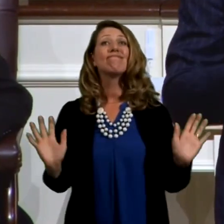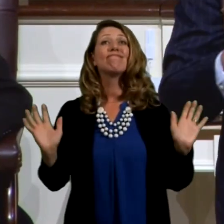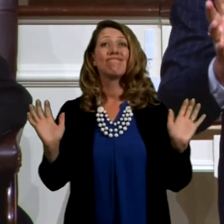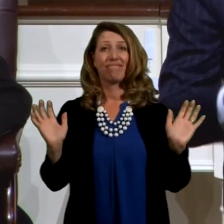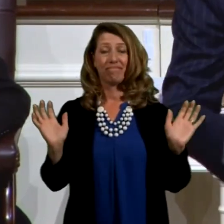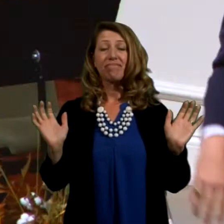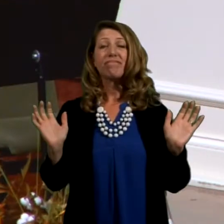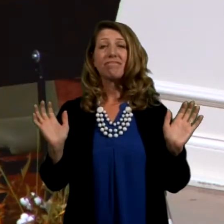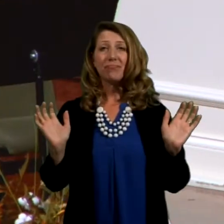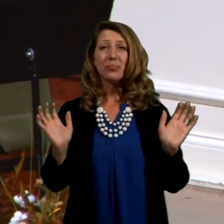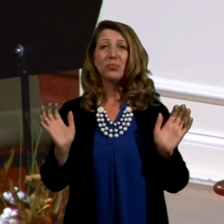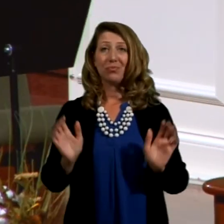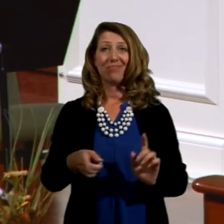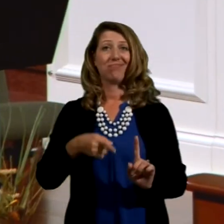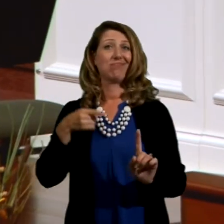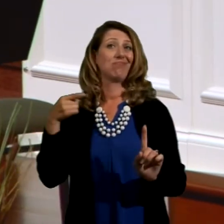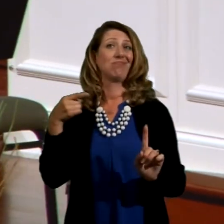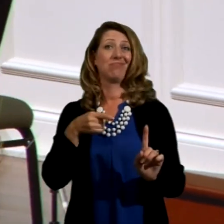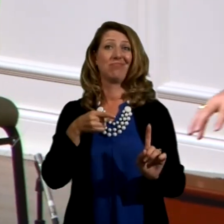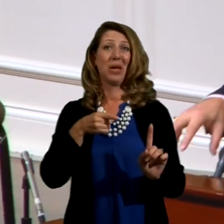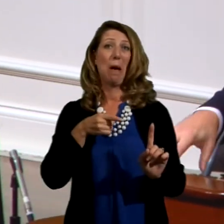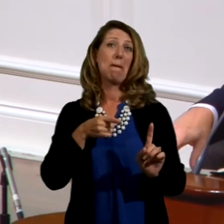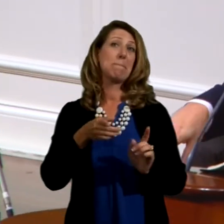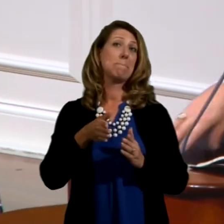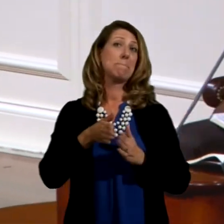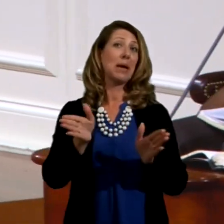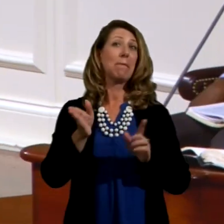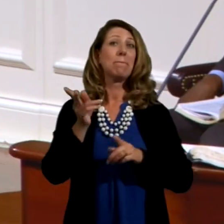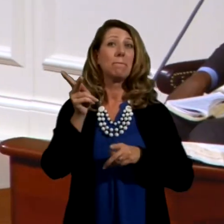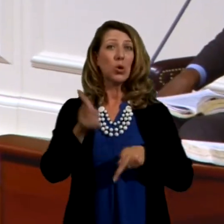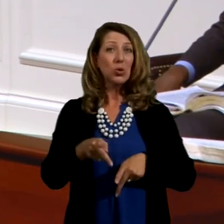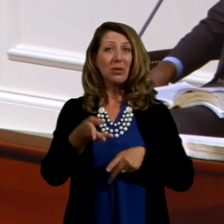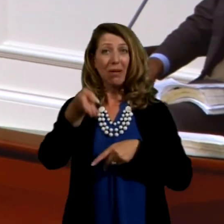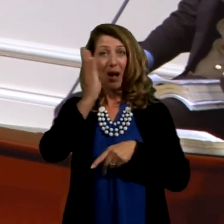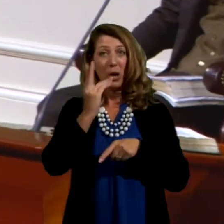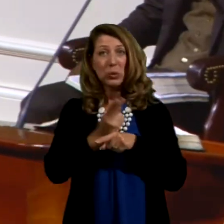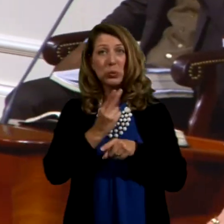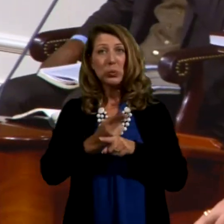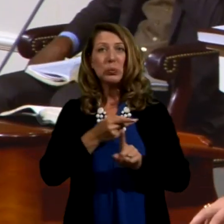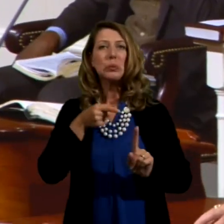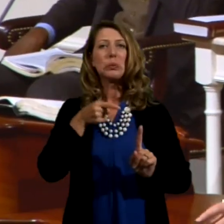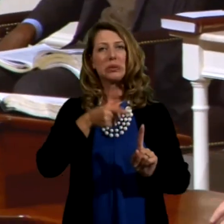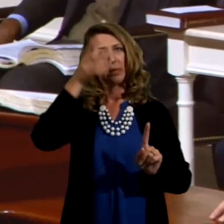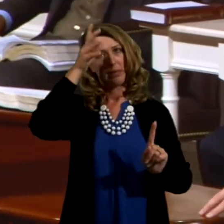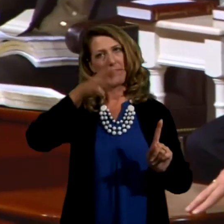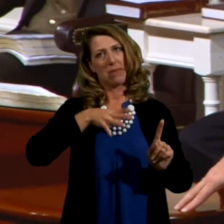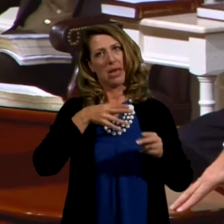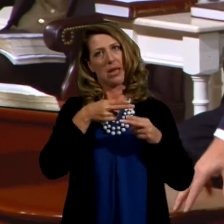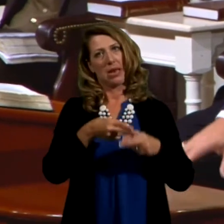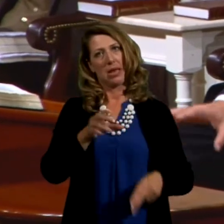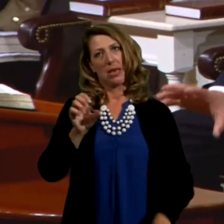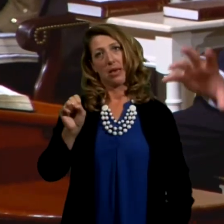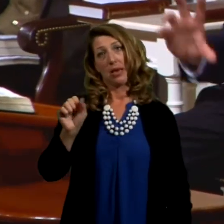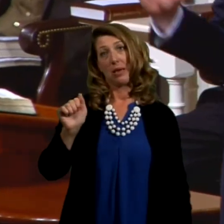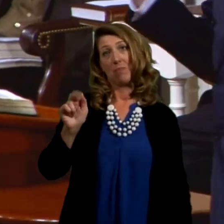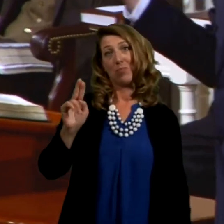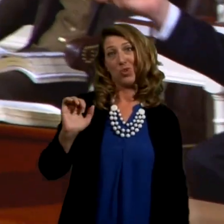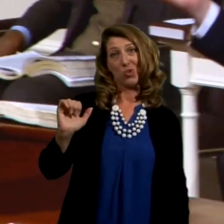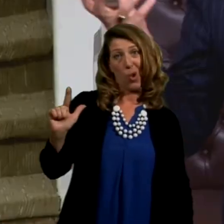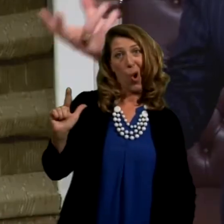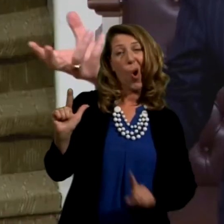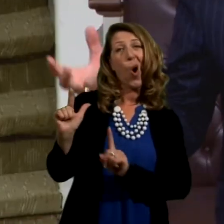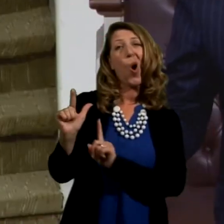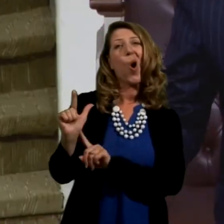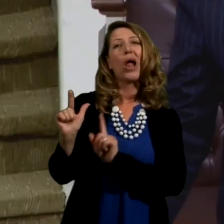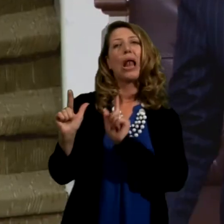the main propagator that God used to the Gentile world to get the gospel was a guy named Saul, whose name would